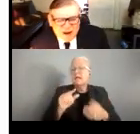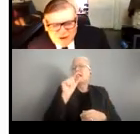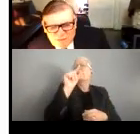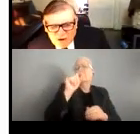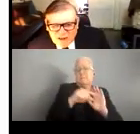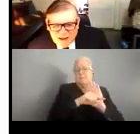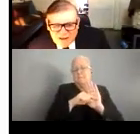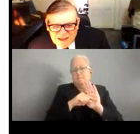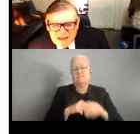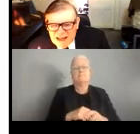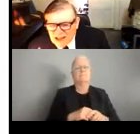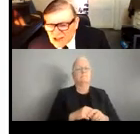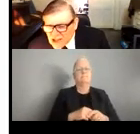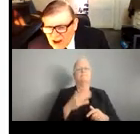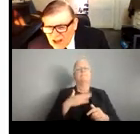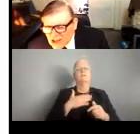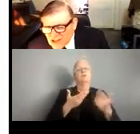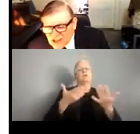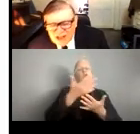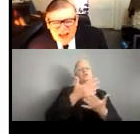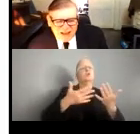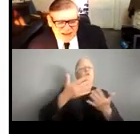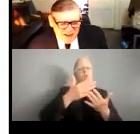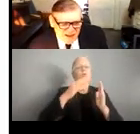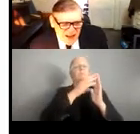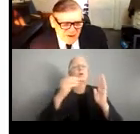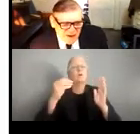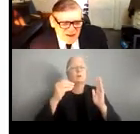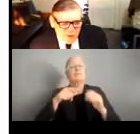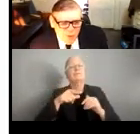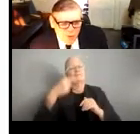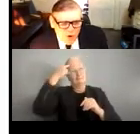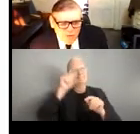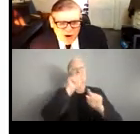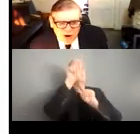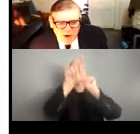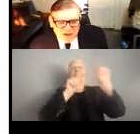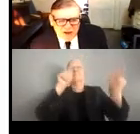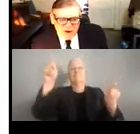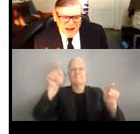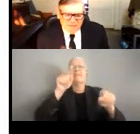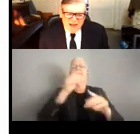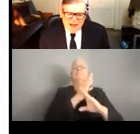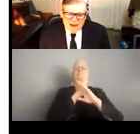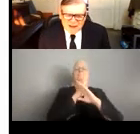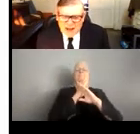The social model tells us it is the structures in society that disable us. So what model are we to look at? Disabled